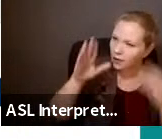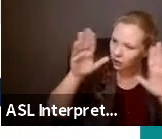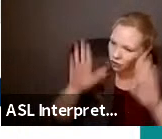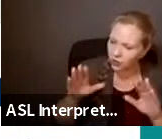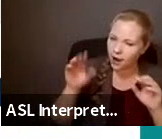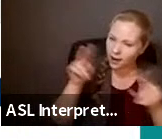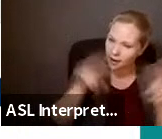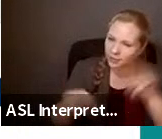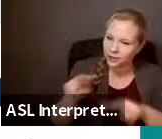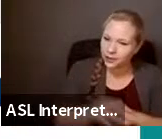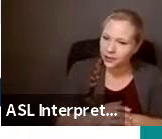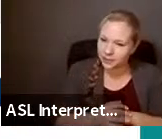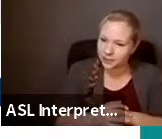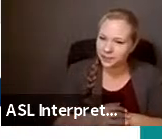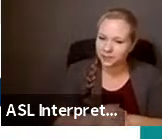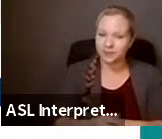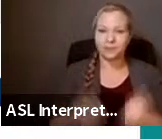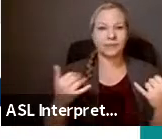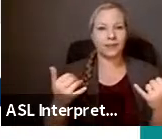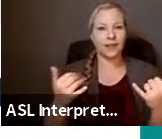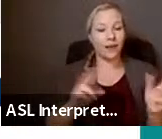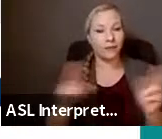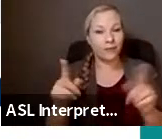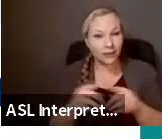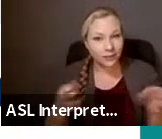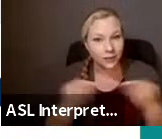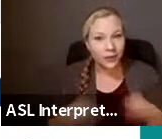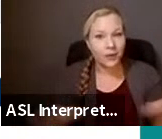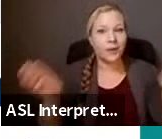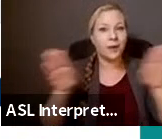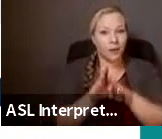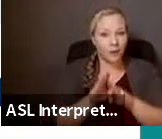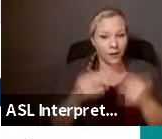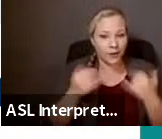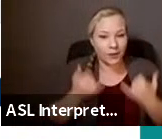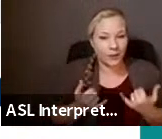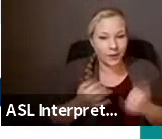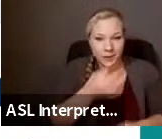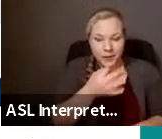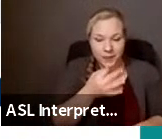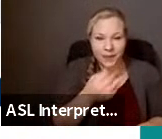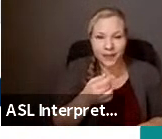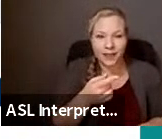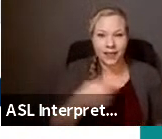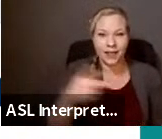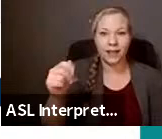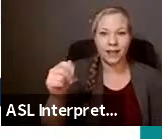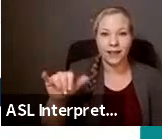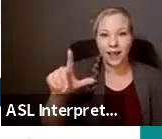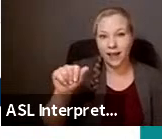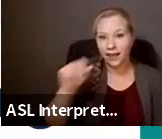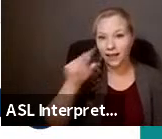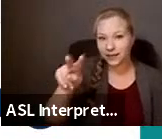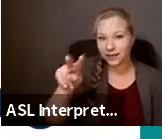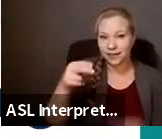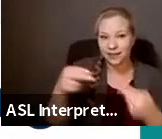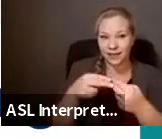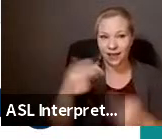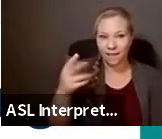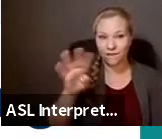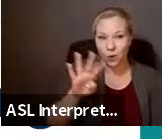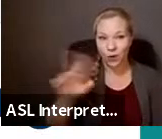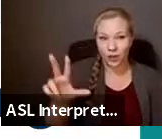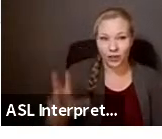Guthrie. So we're going to wrap up real quickly. So Kayla, if you can go to slide